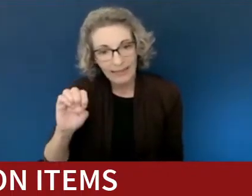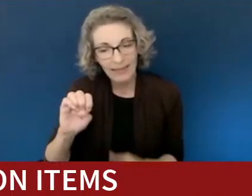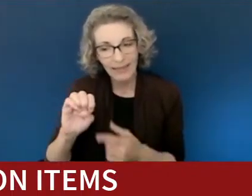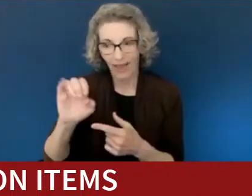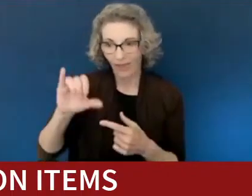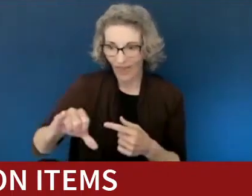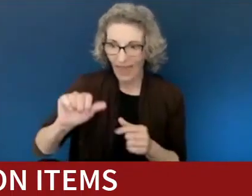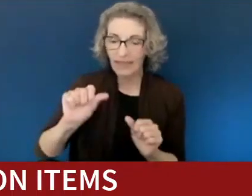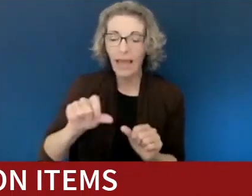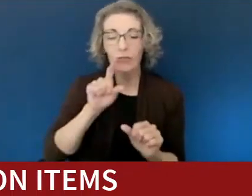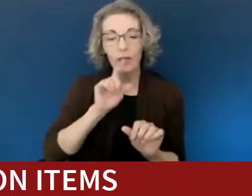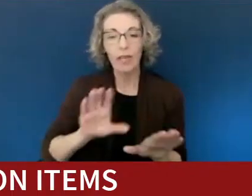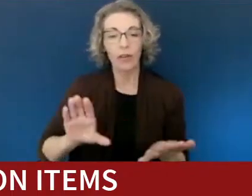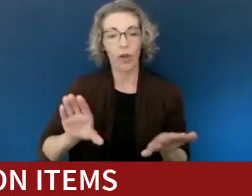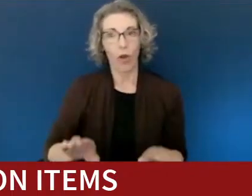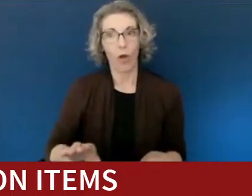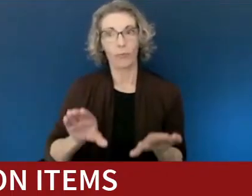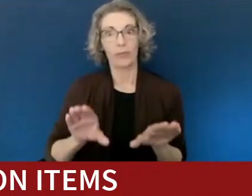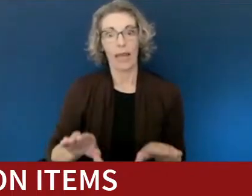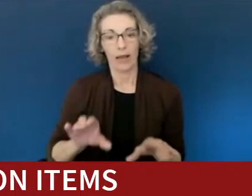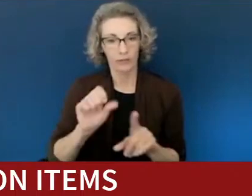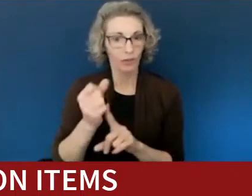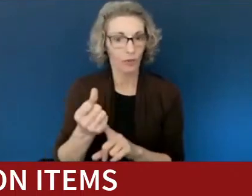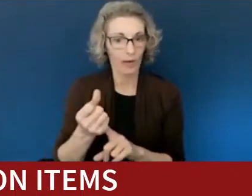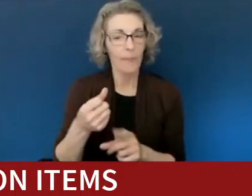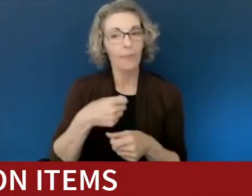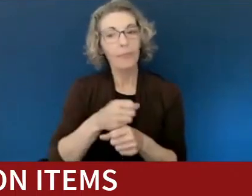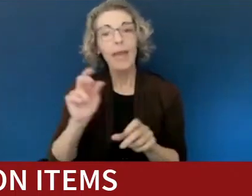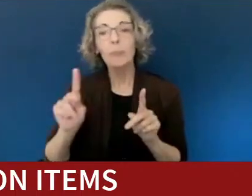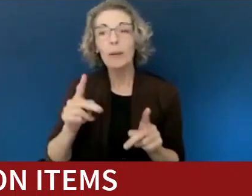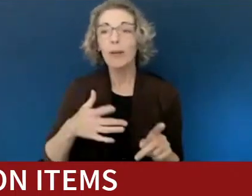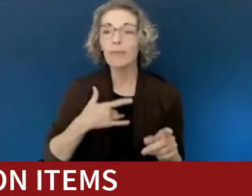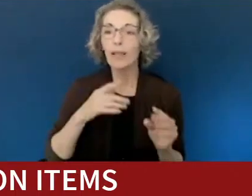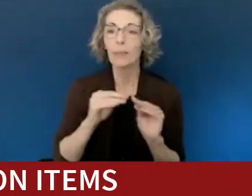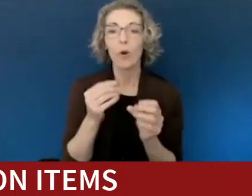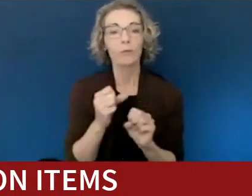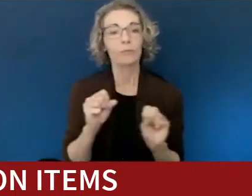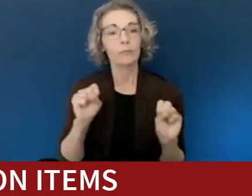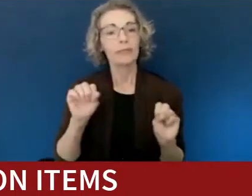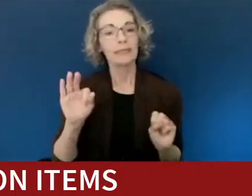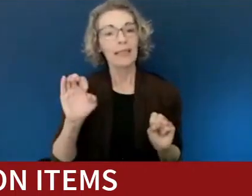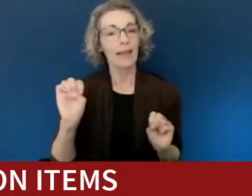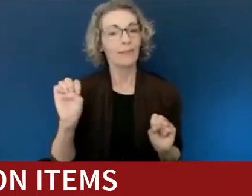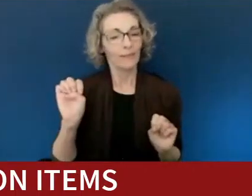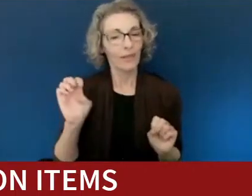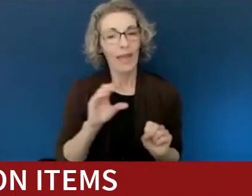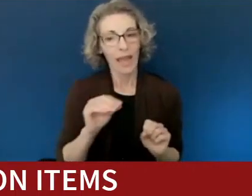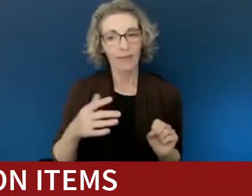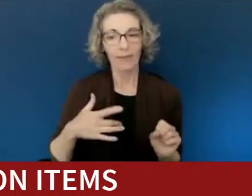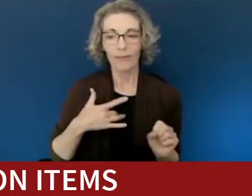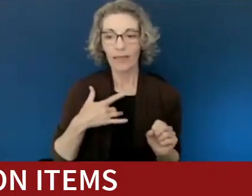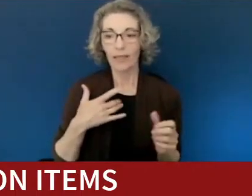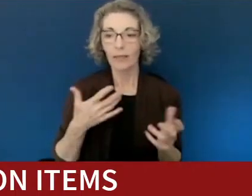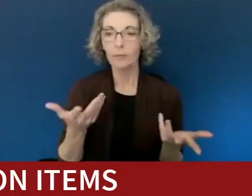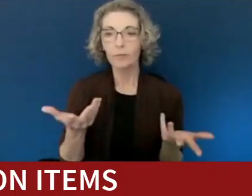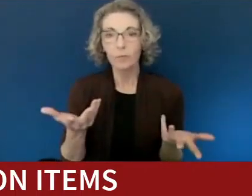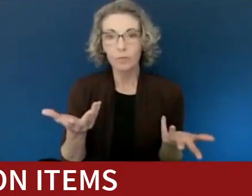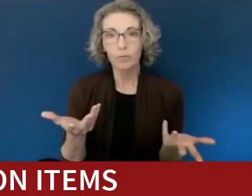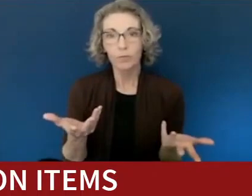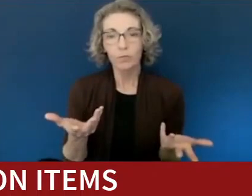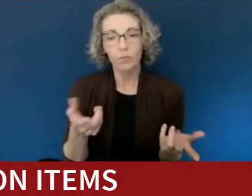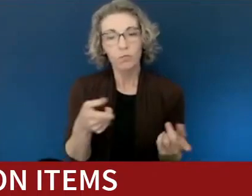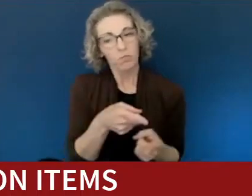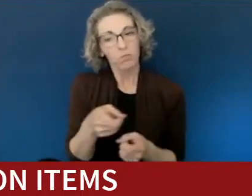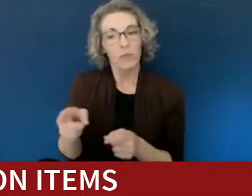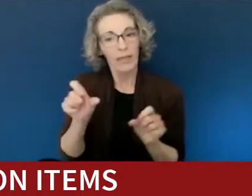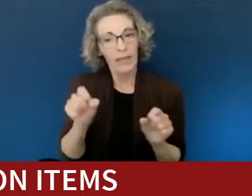calm situations down, make folks a lot more safe, and feel able to show up as their